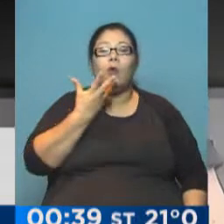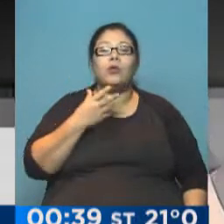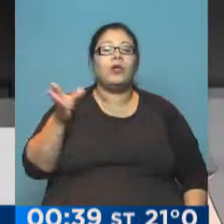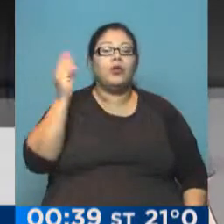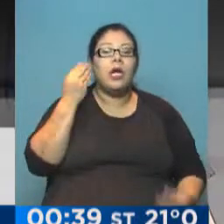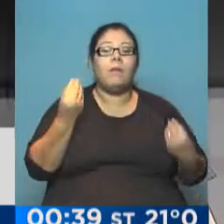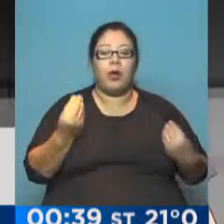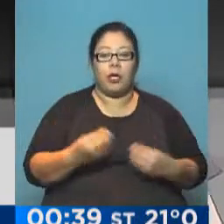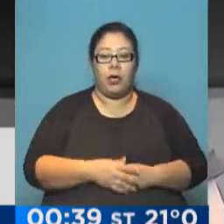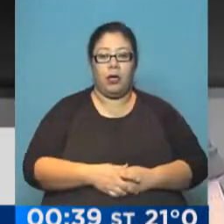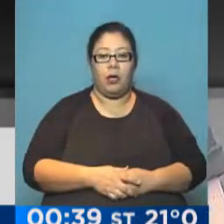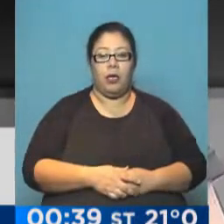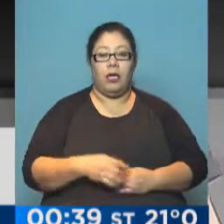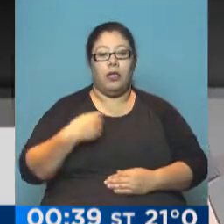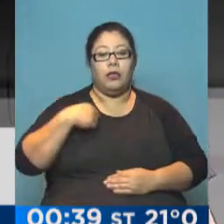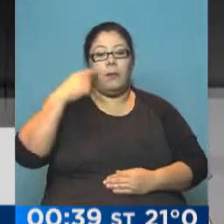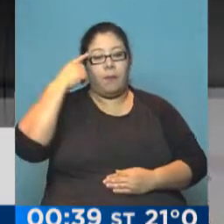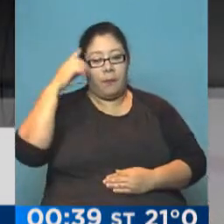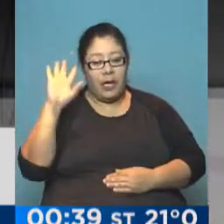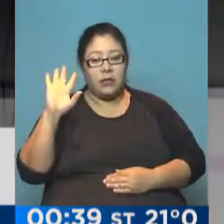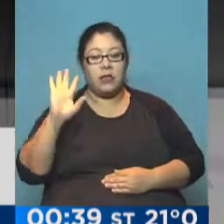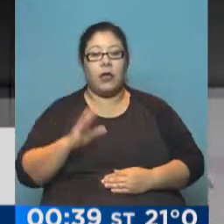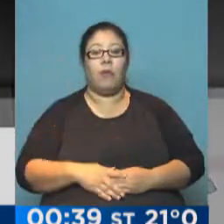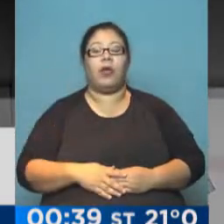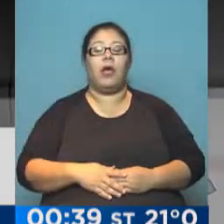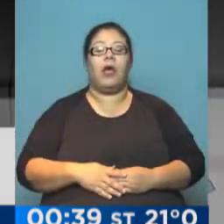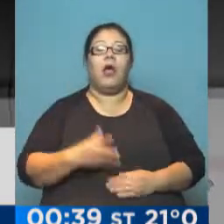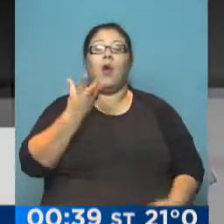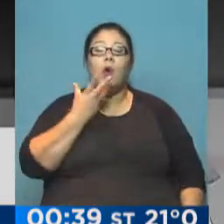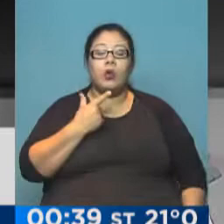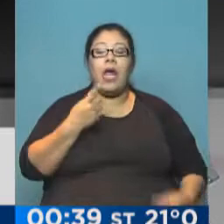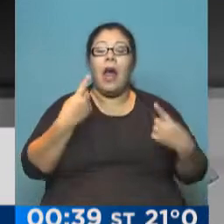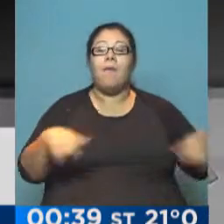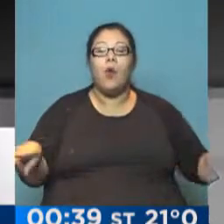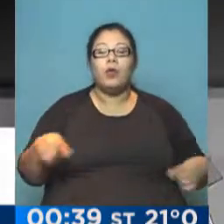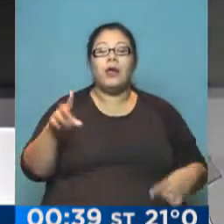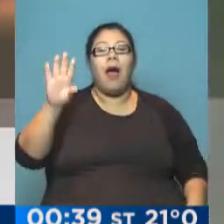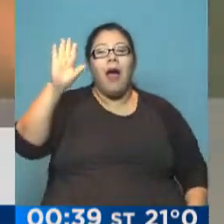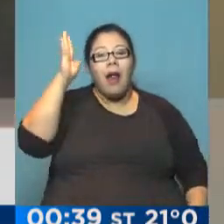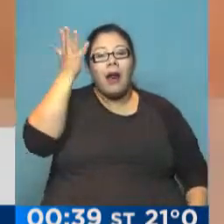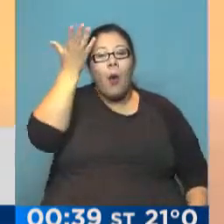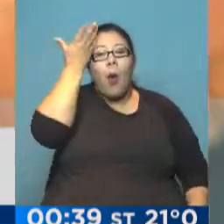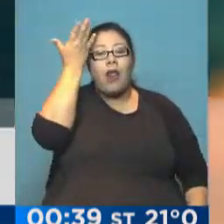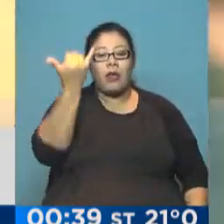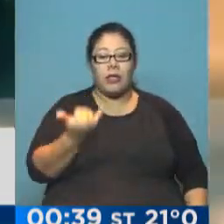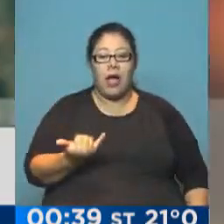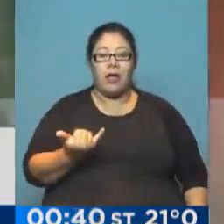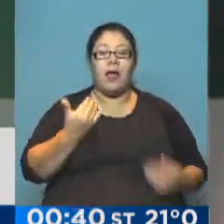whole new generation that love the Ramones songs, that love punk rock.